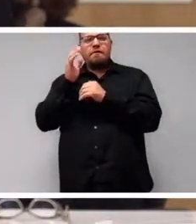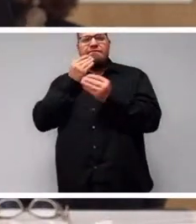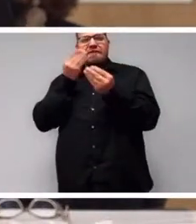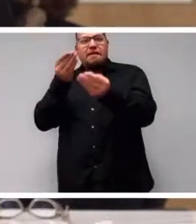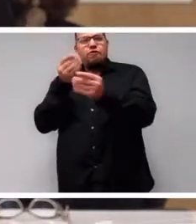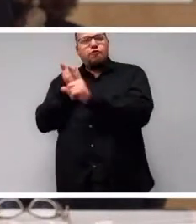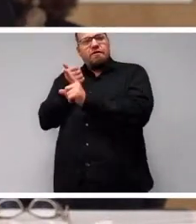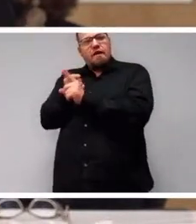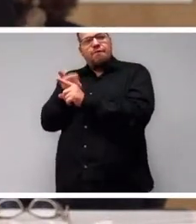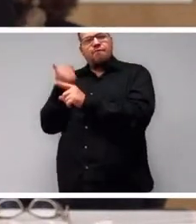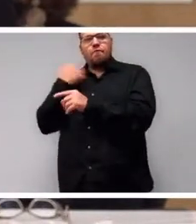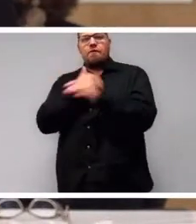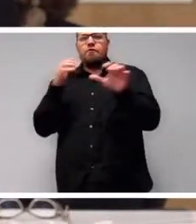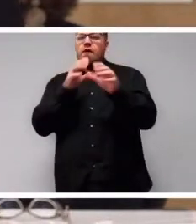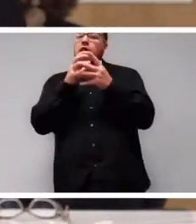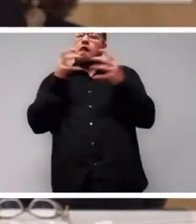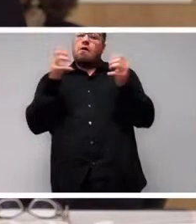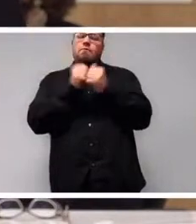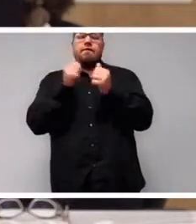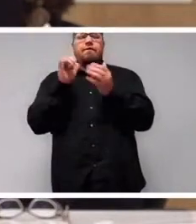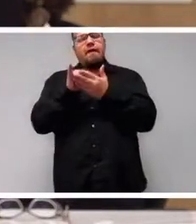a lot with that, as well as health and nutrition.